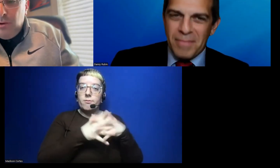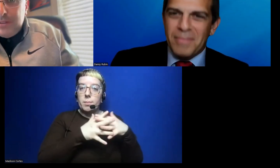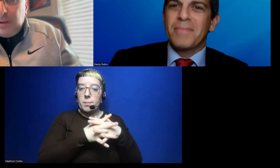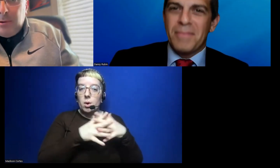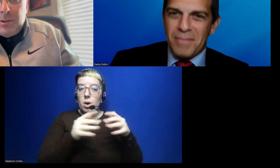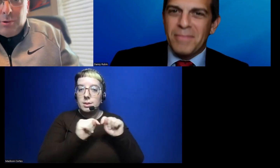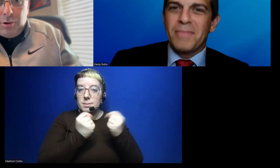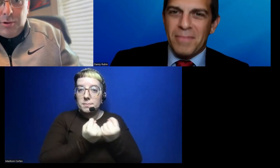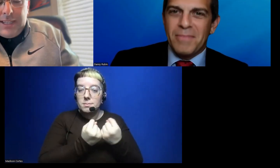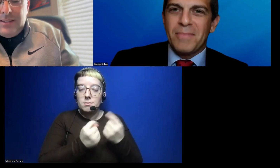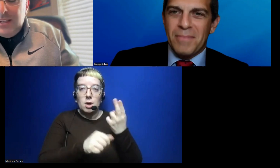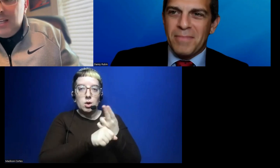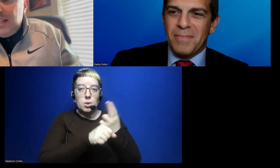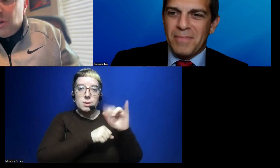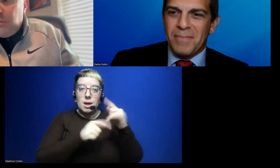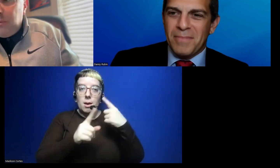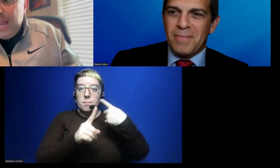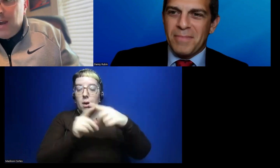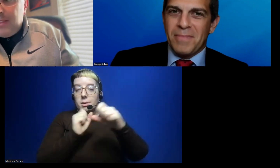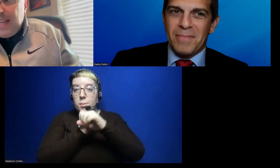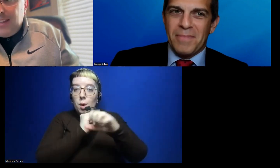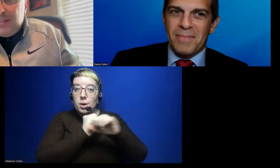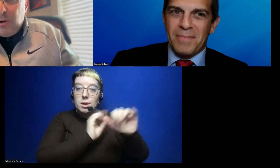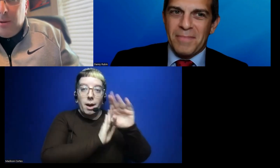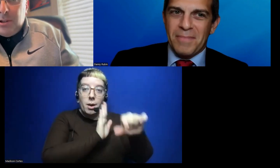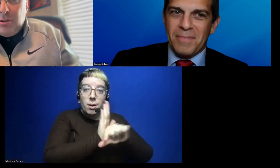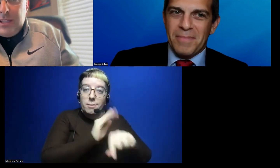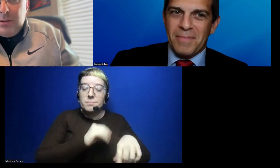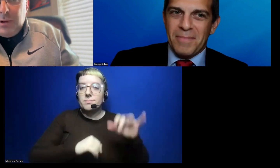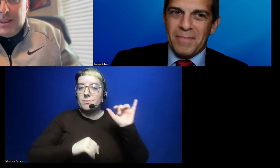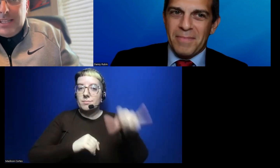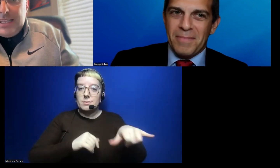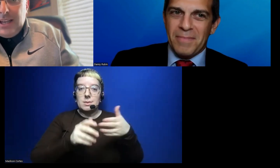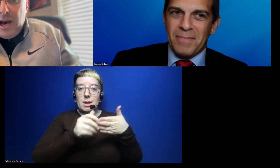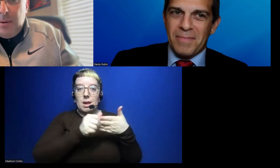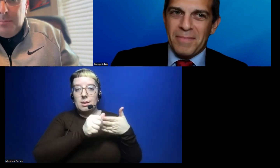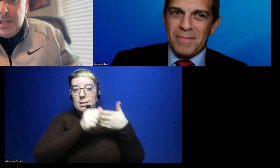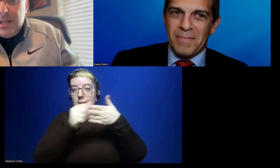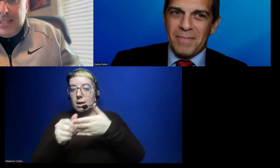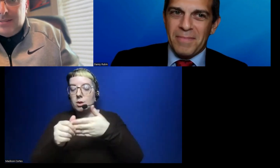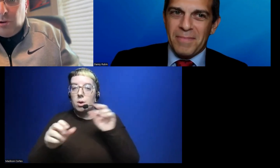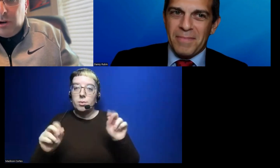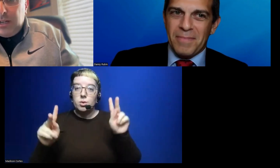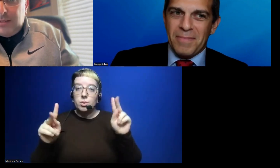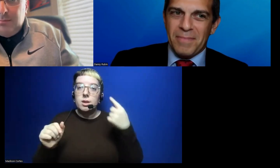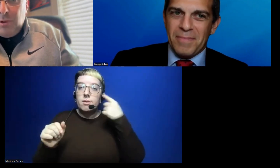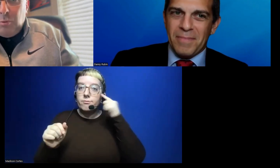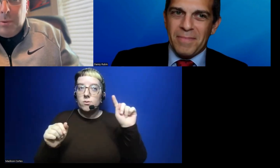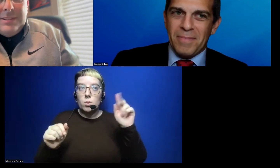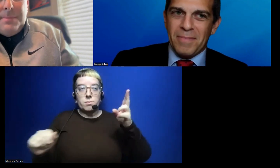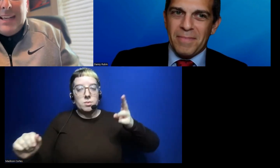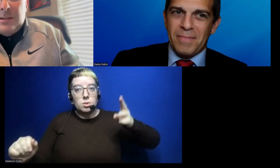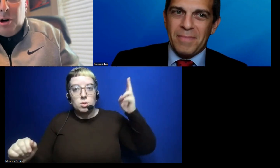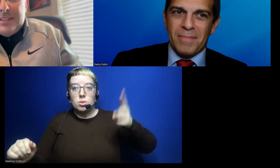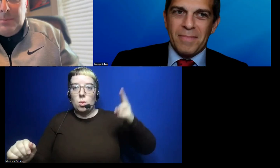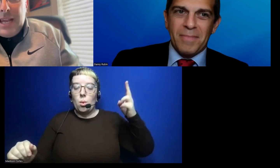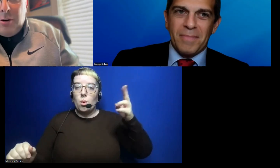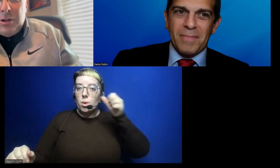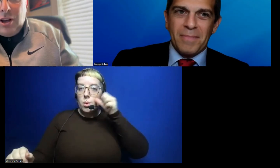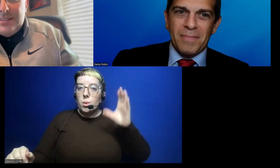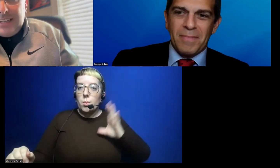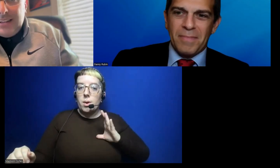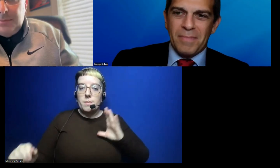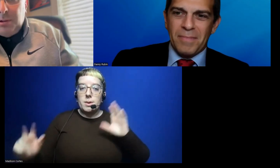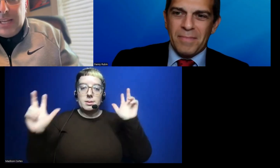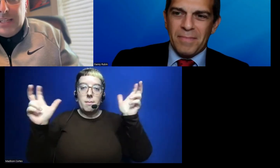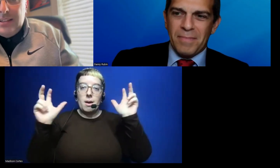and was helping with recruiting. Go from there. That led to an opportunity with the historic women's basketball team there,